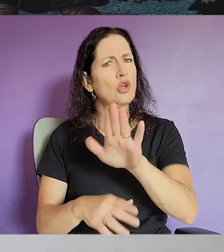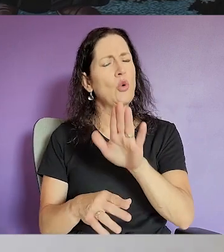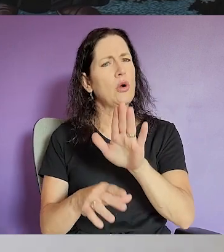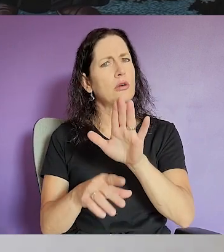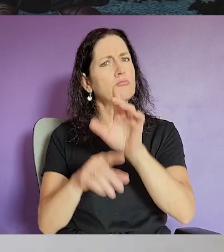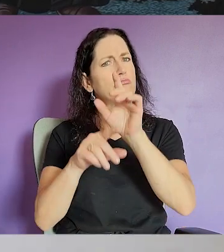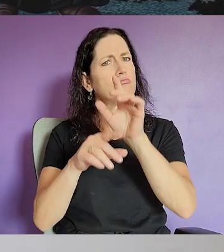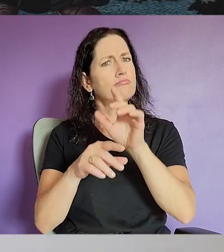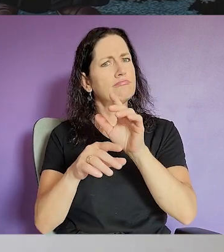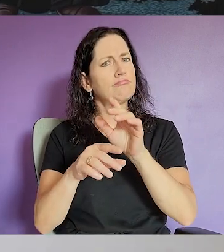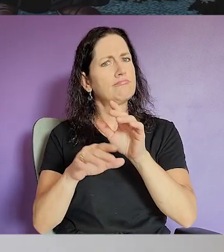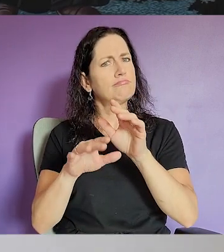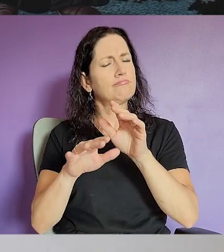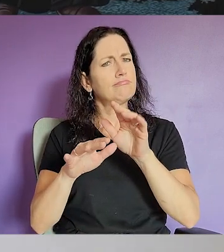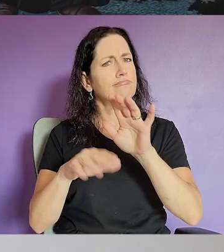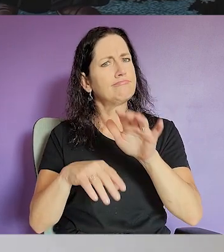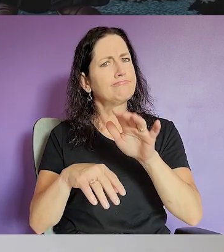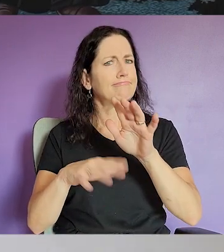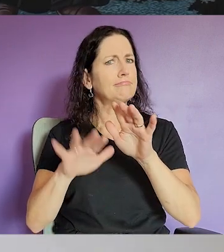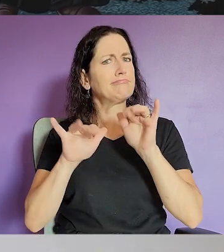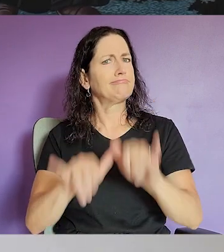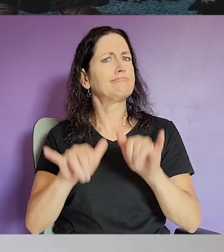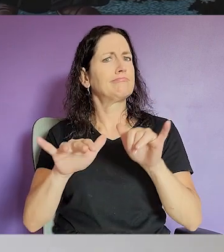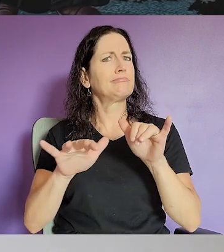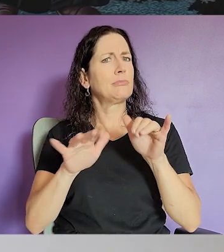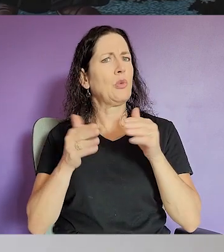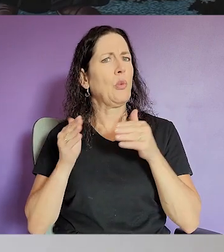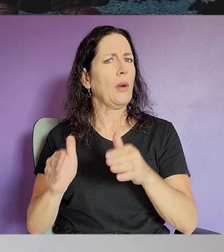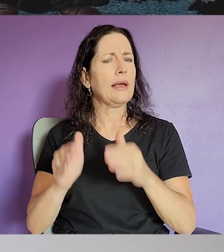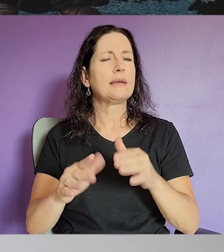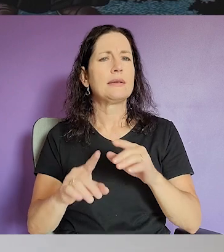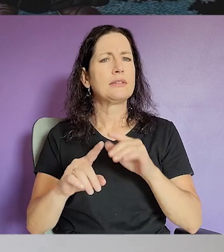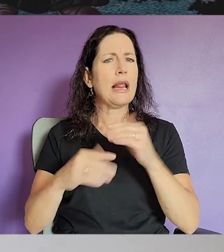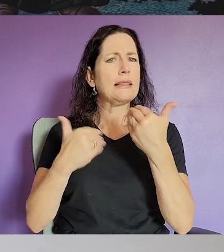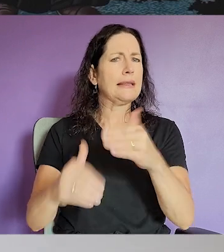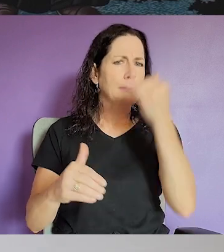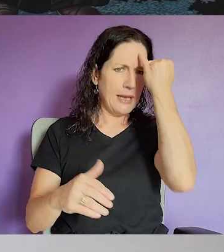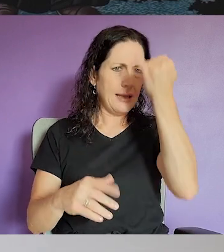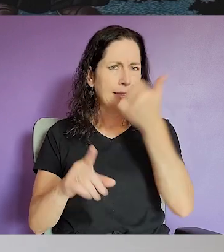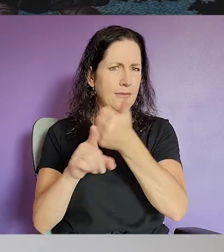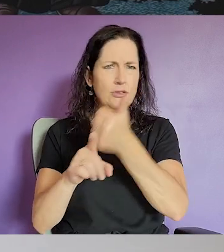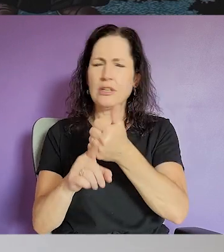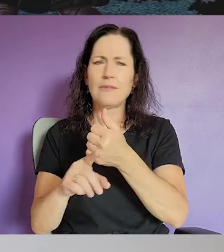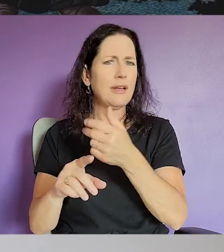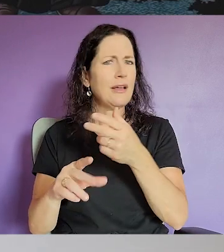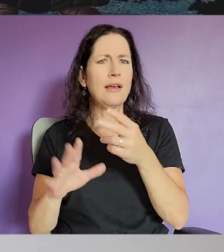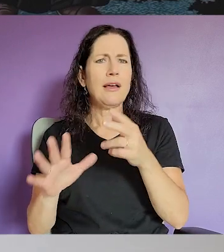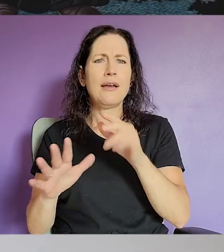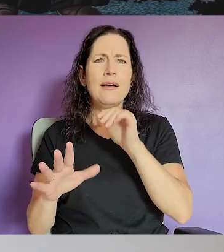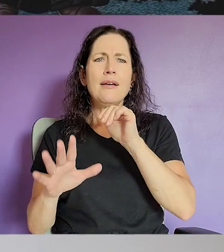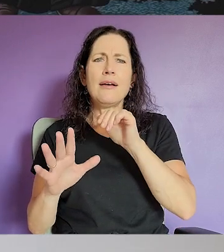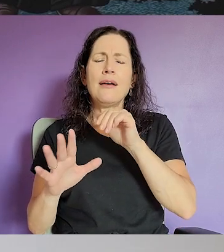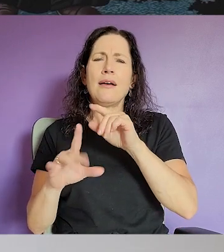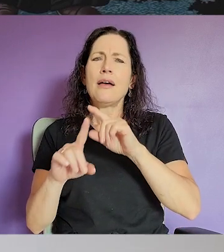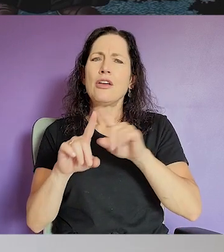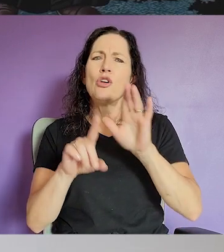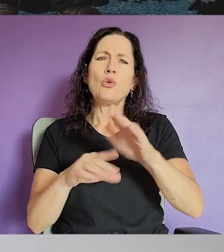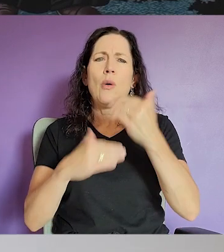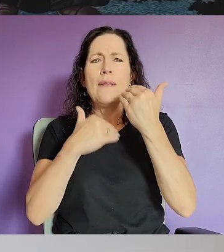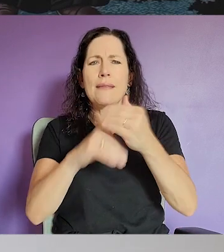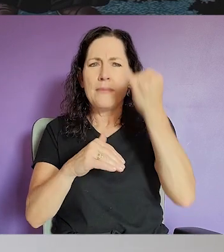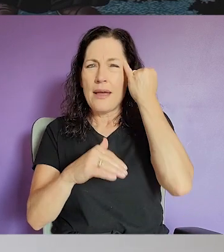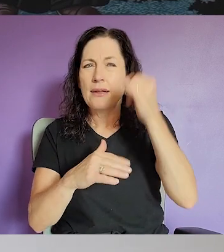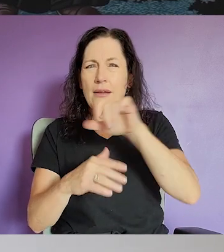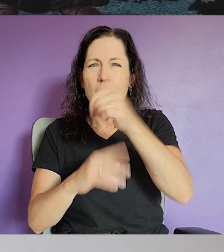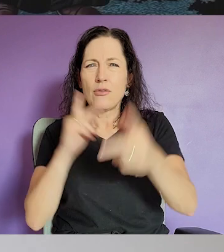your unique but limited idea of yourself and definitely of